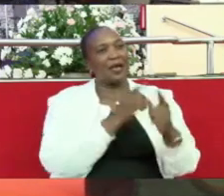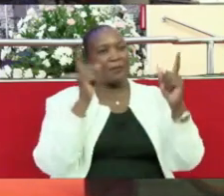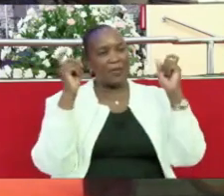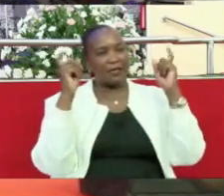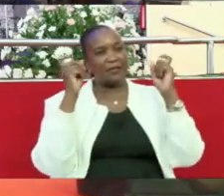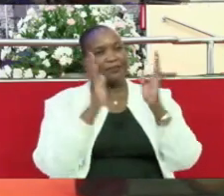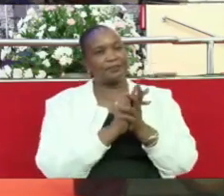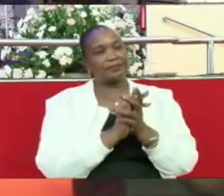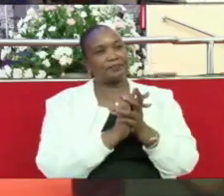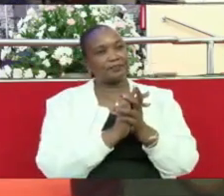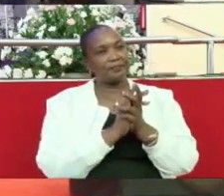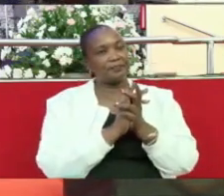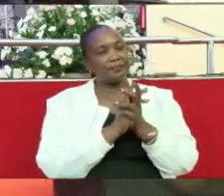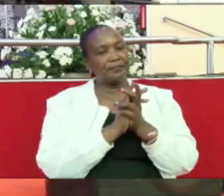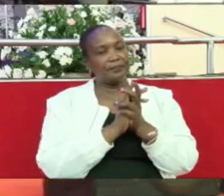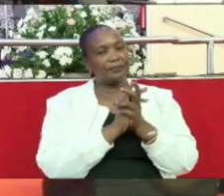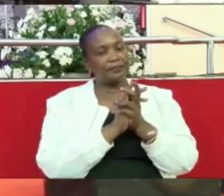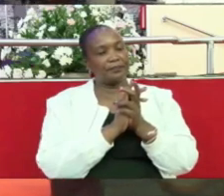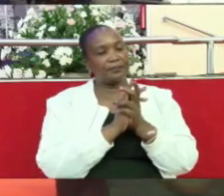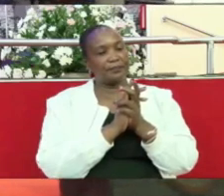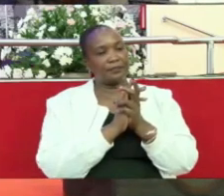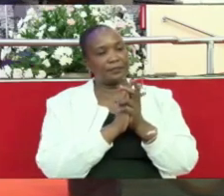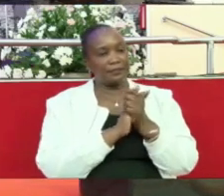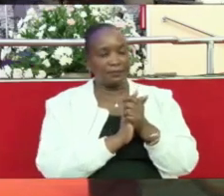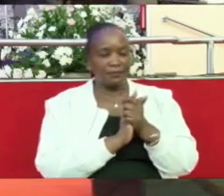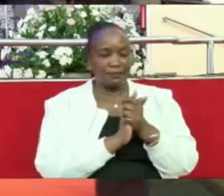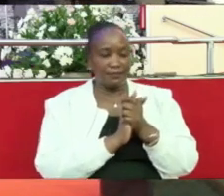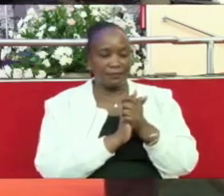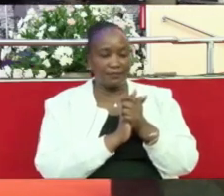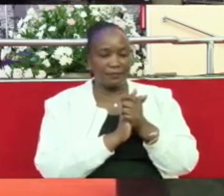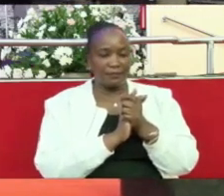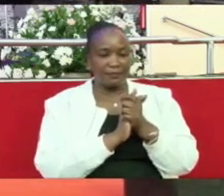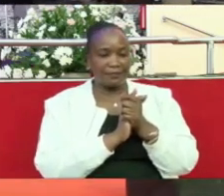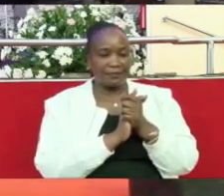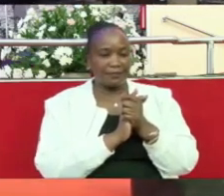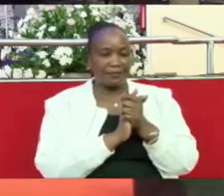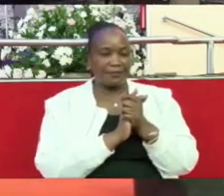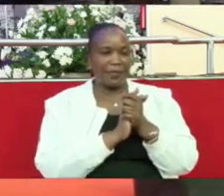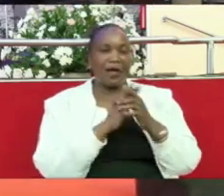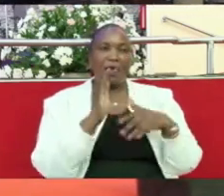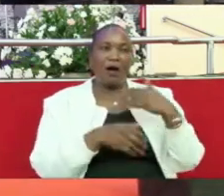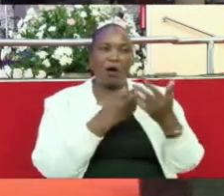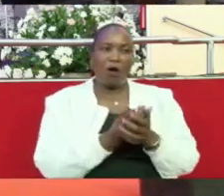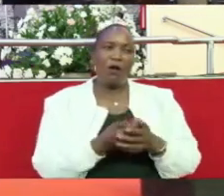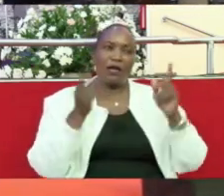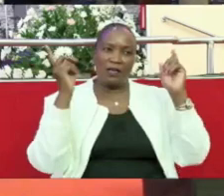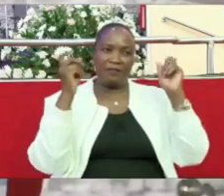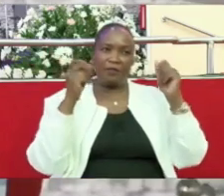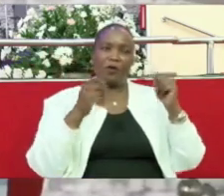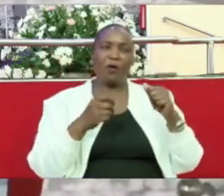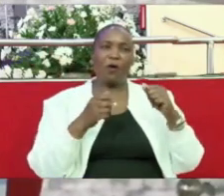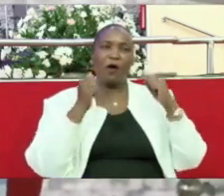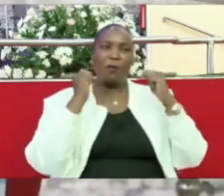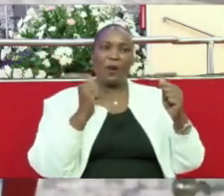pull down. Ya kwamba ala za vita ametupatia ili tuweze kuvuta chini. Every stronghold that stands before you. Yani